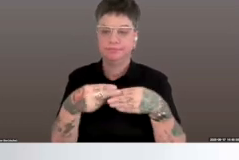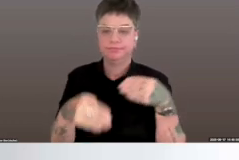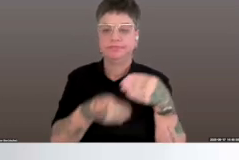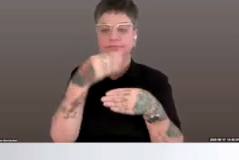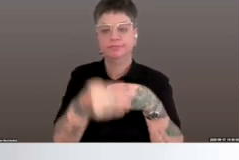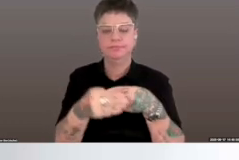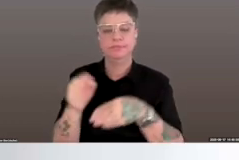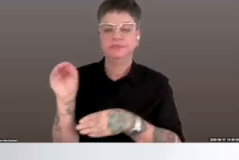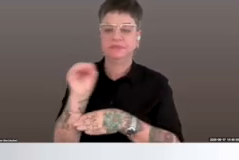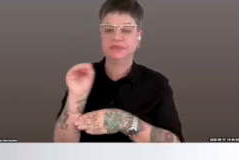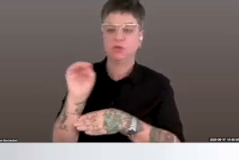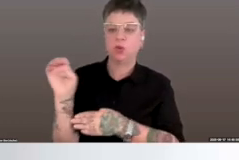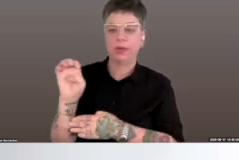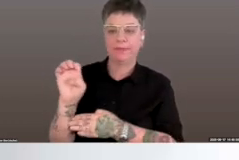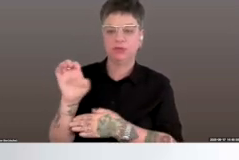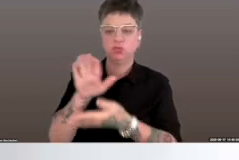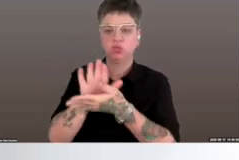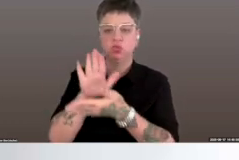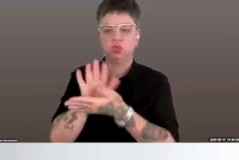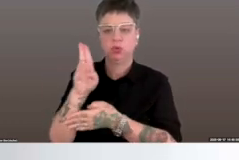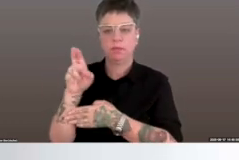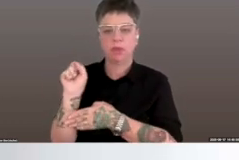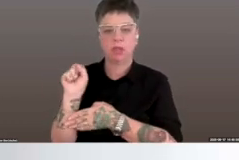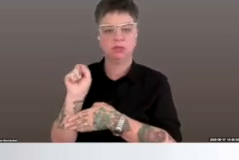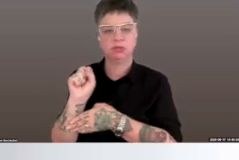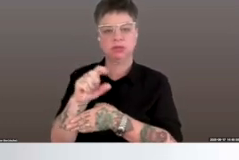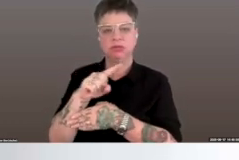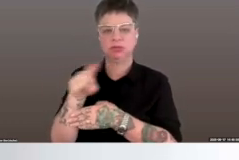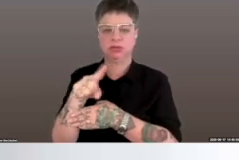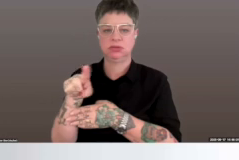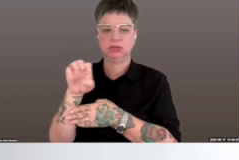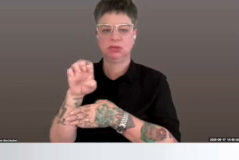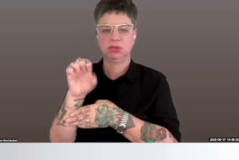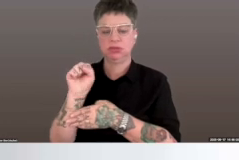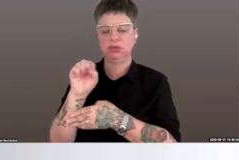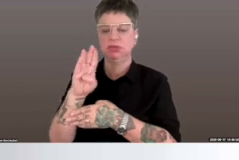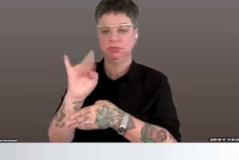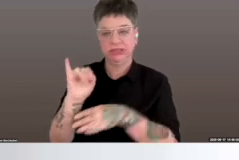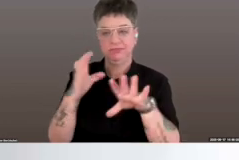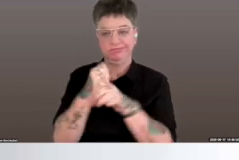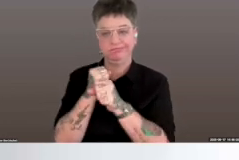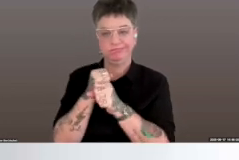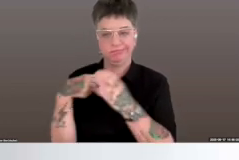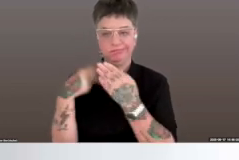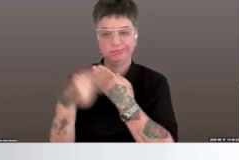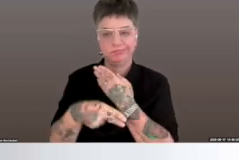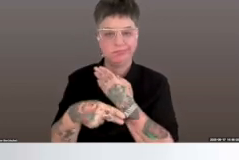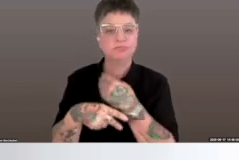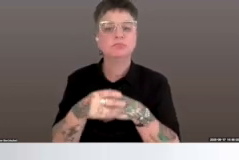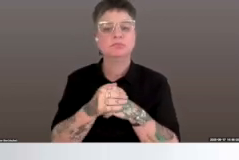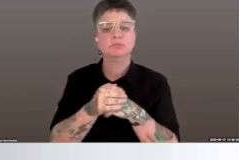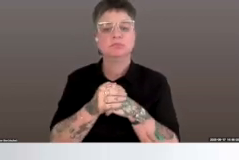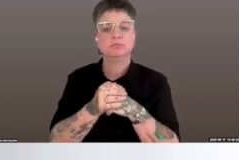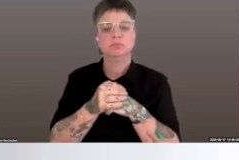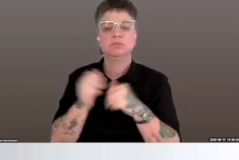The Zero Emission School Bus and Infrastructure, or ZESB project, is a joint program between CARB and the California Energy